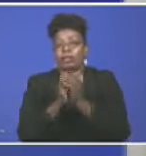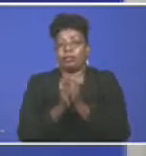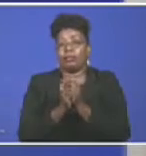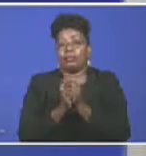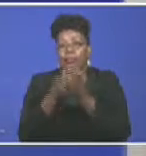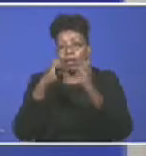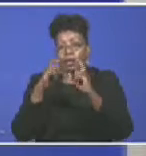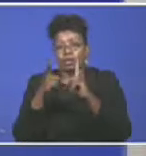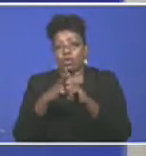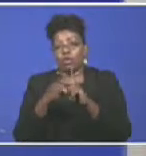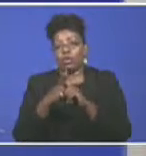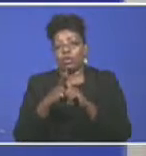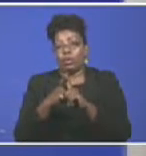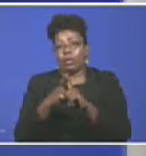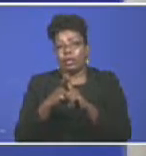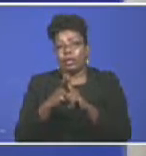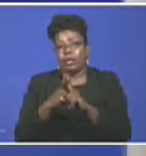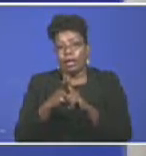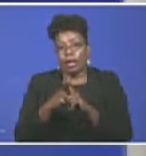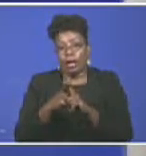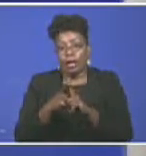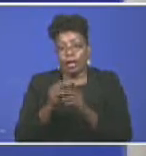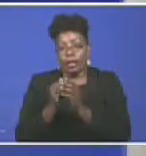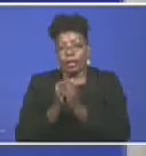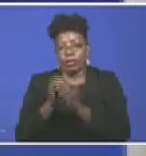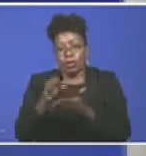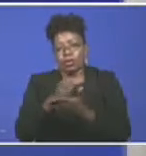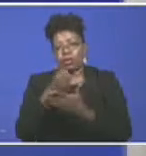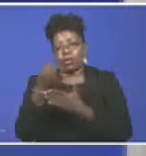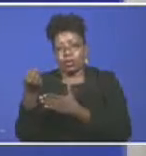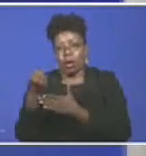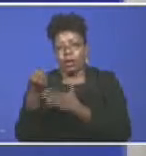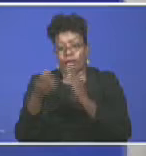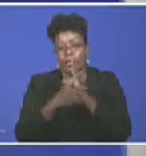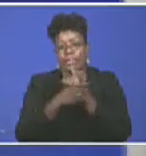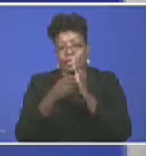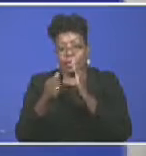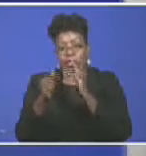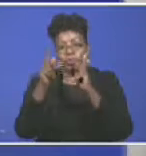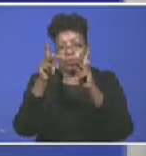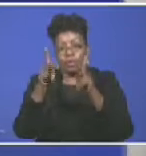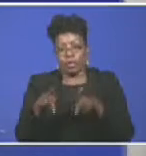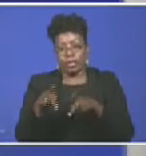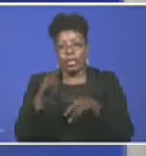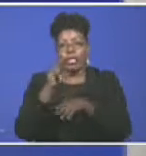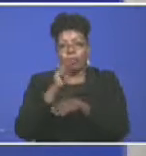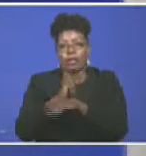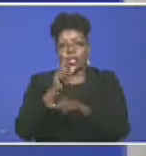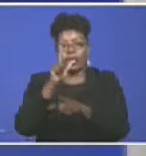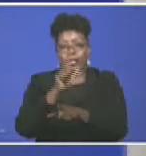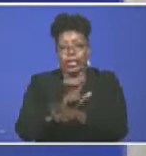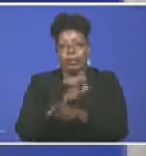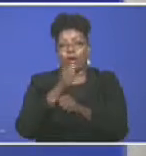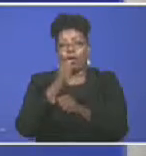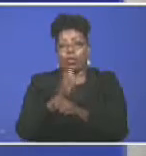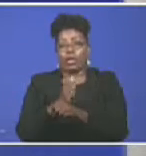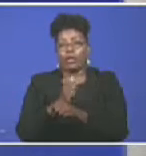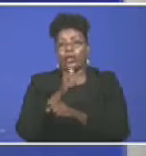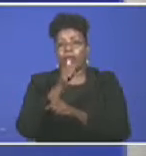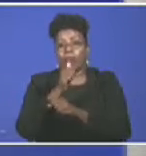In an effort to address the lack of sufficient skilled Bahamian workers to meet the country's demands, the Ministry of Labor is partnering with the private